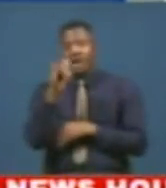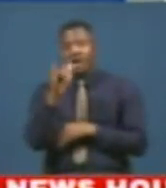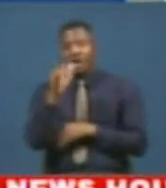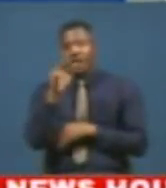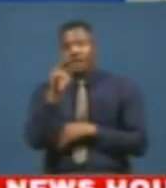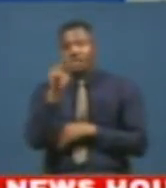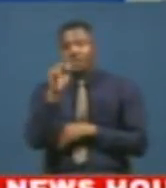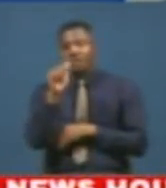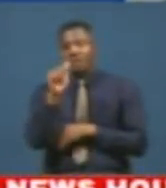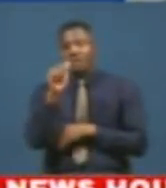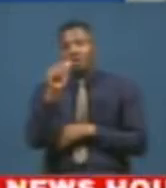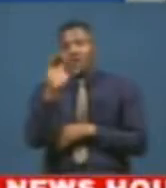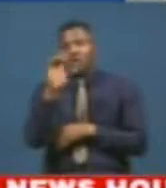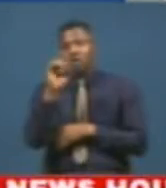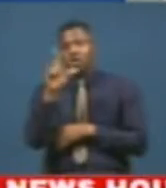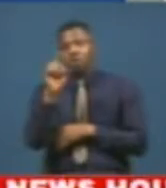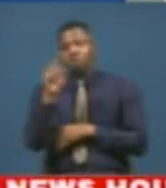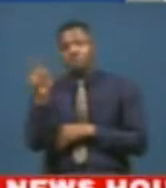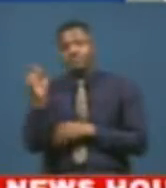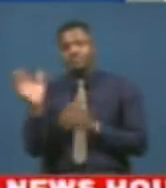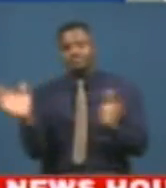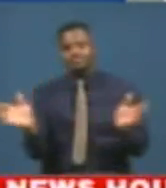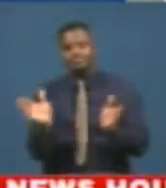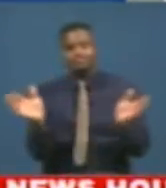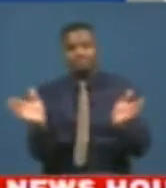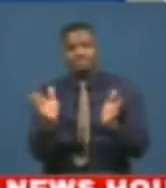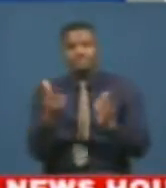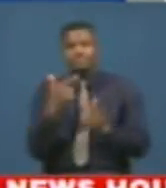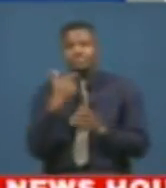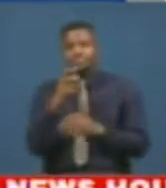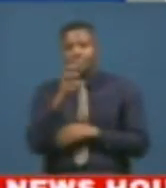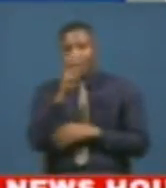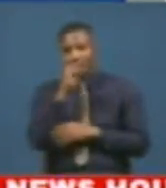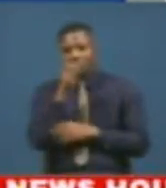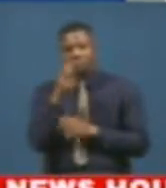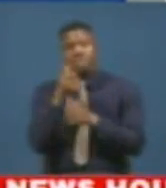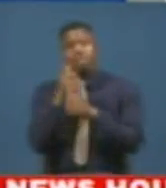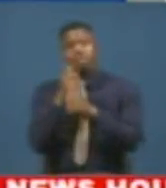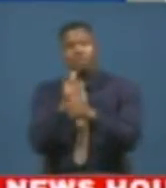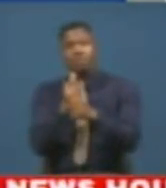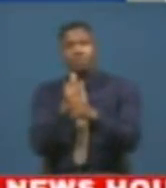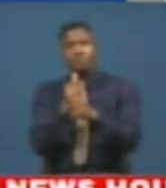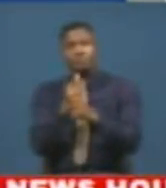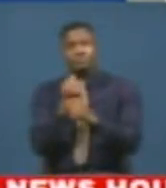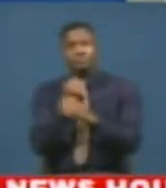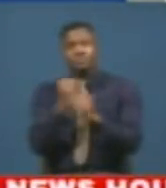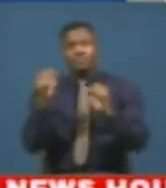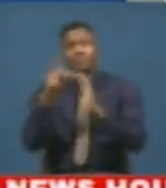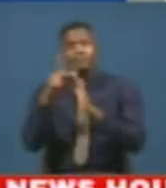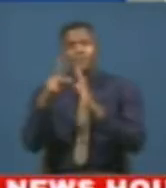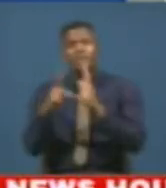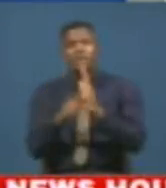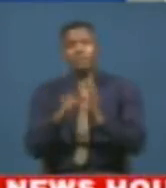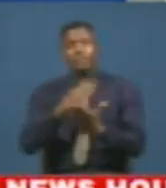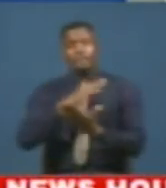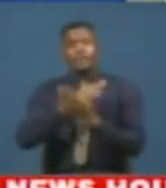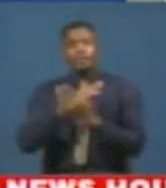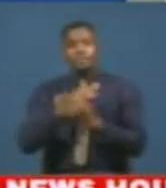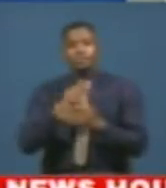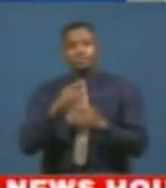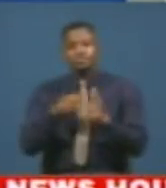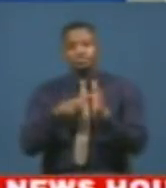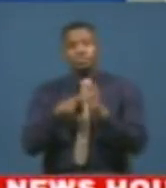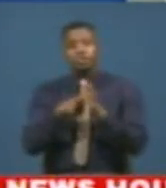Edu Apiakubi, is encouraging Ghanaians to strictly abide by the safety directives to prevent the spread of the